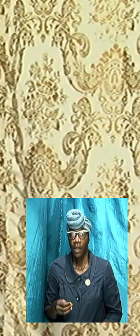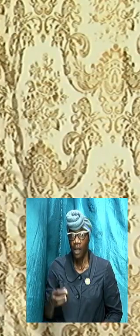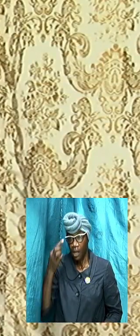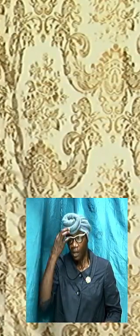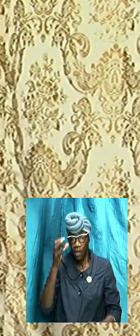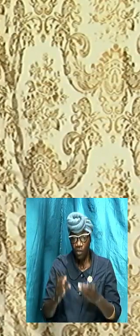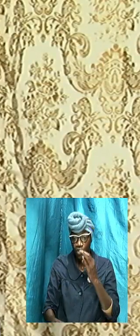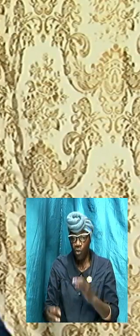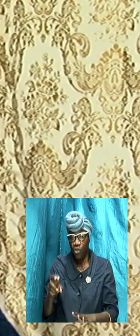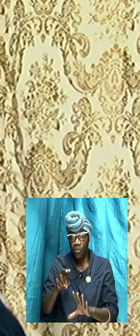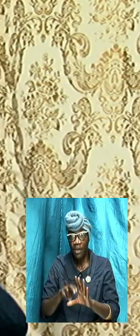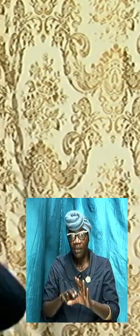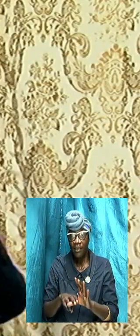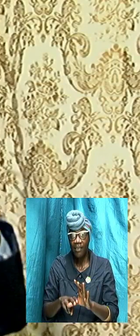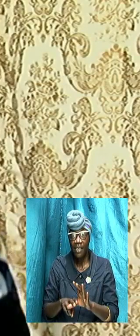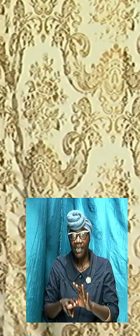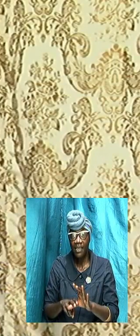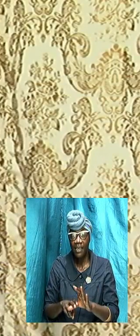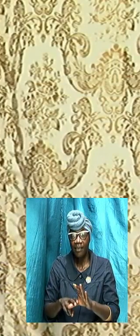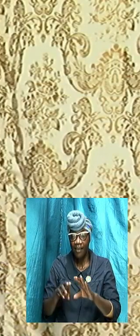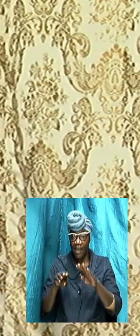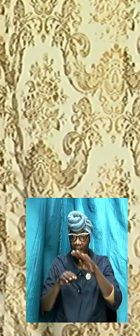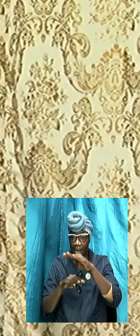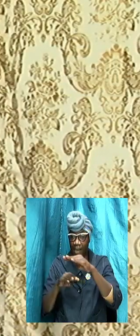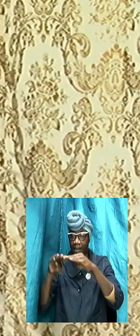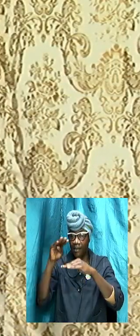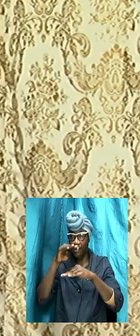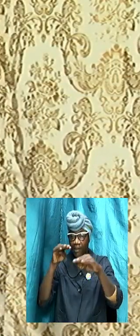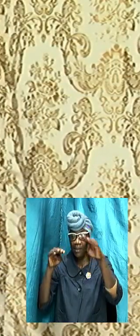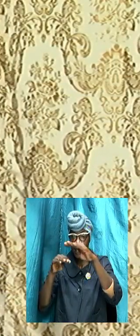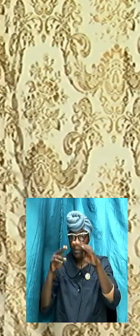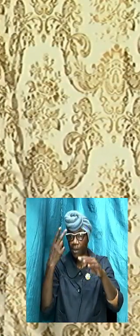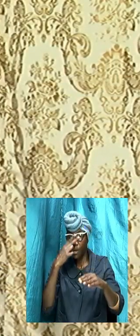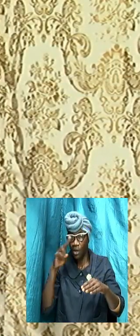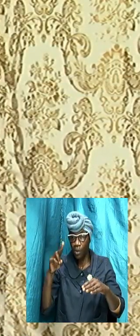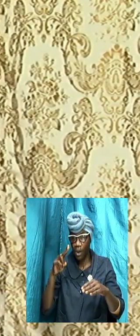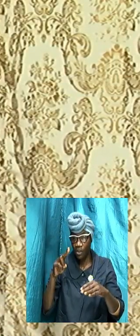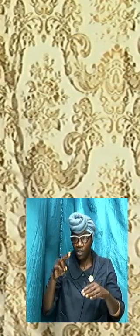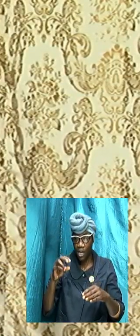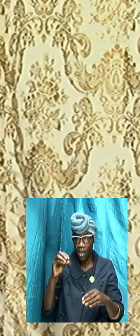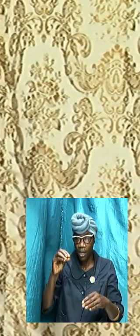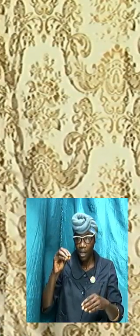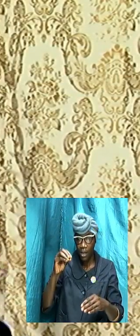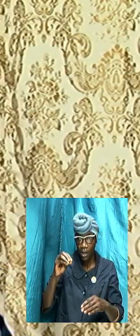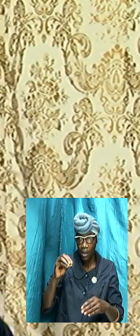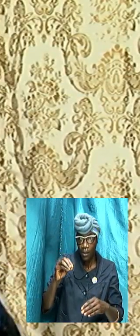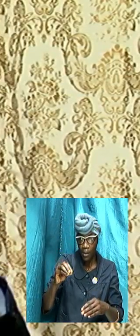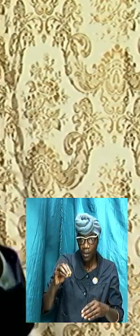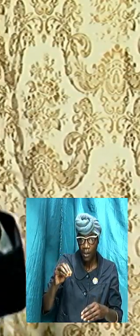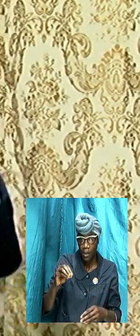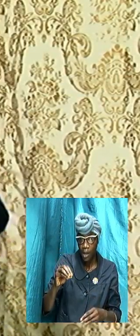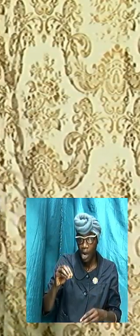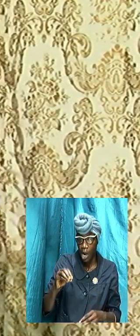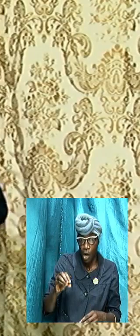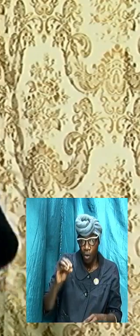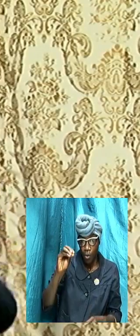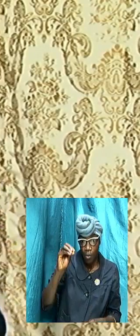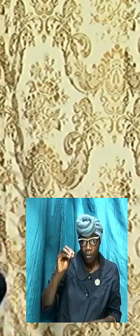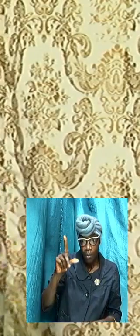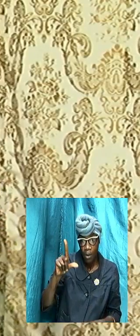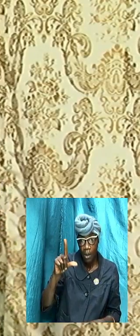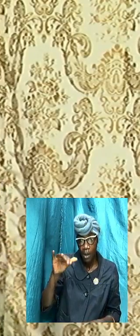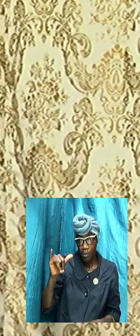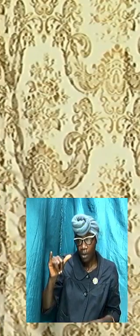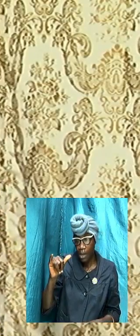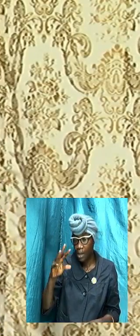seat means it's like a step. It's just like when we watch the Olympics and you see the athletes go up and the person that is on the first highest